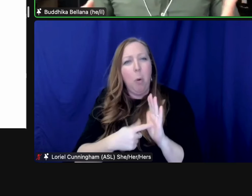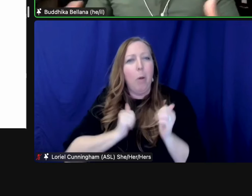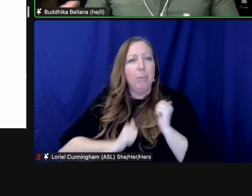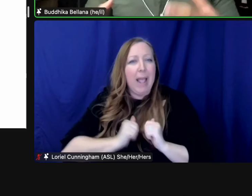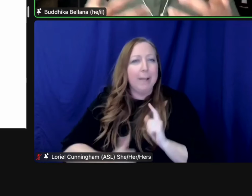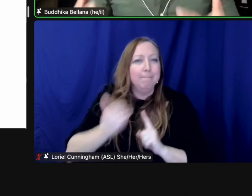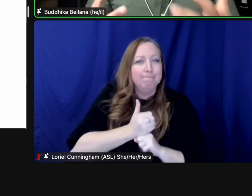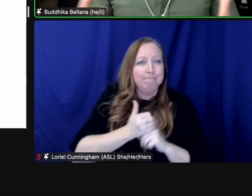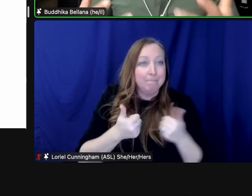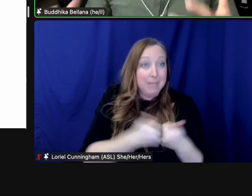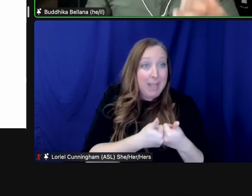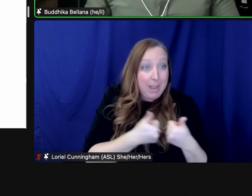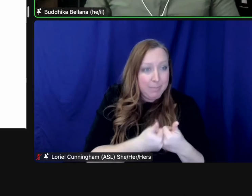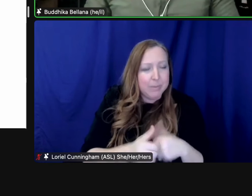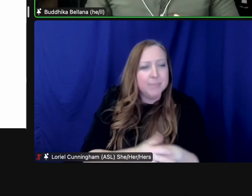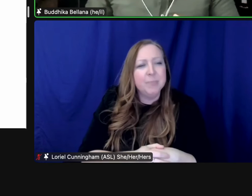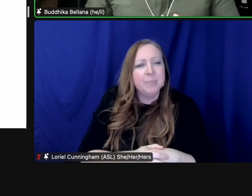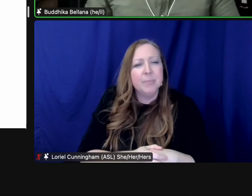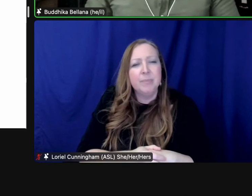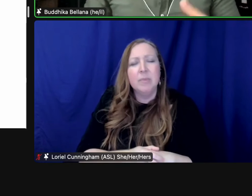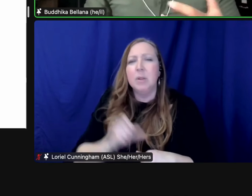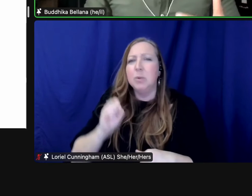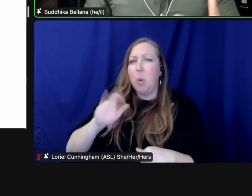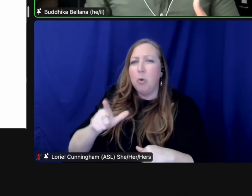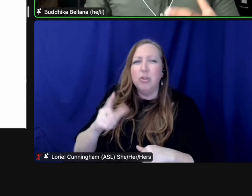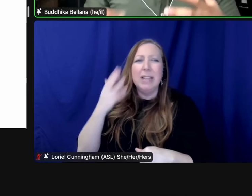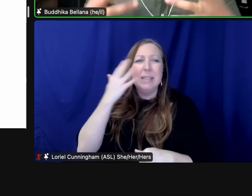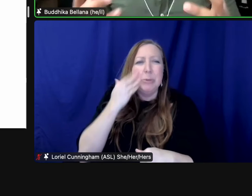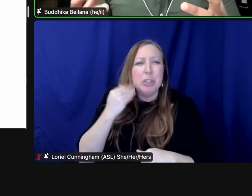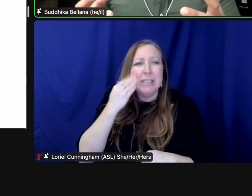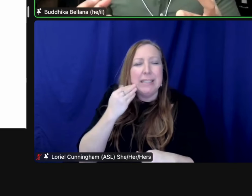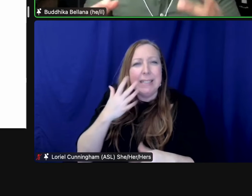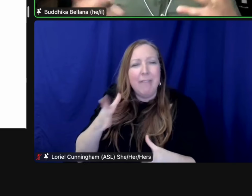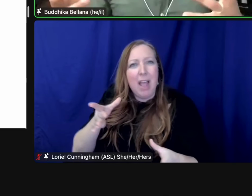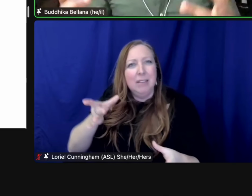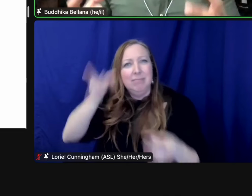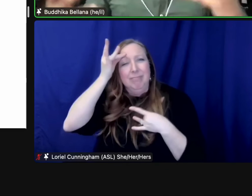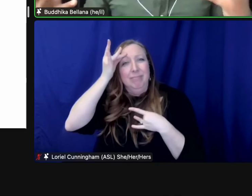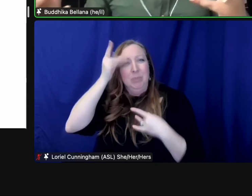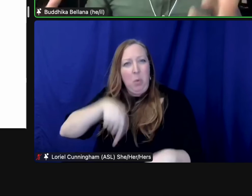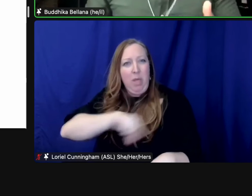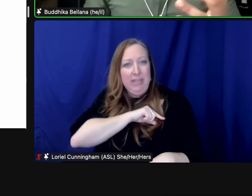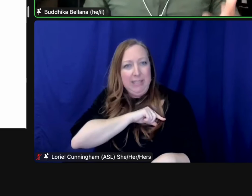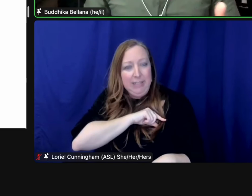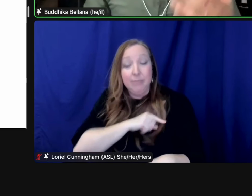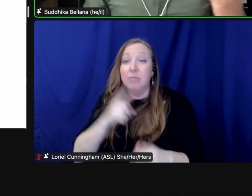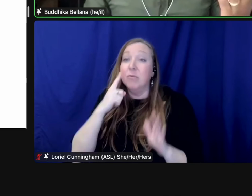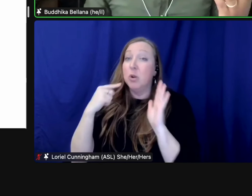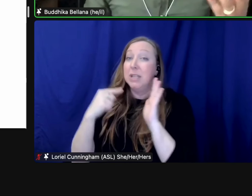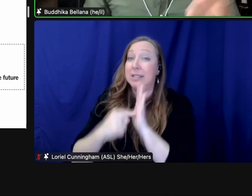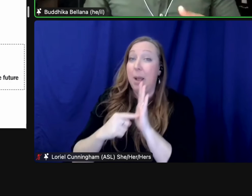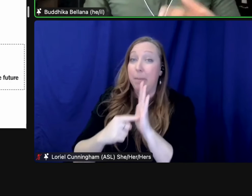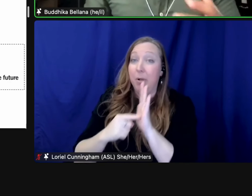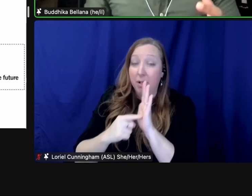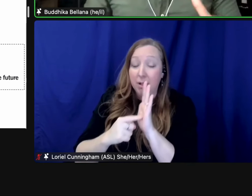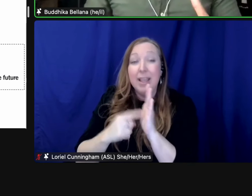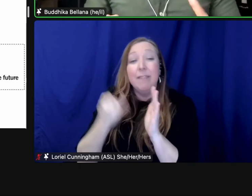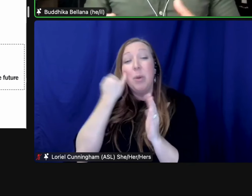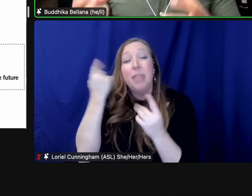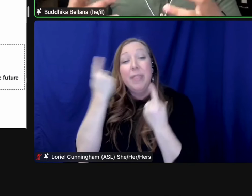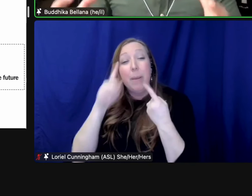tend to have this sticky perseverative quality. For example, at the level of cognition, if you think of rumination,